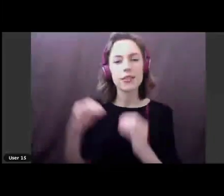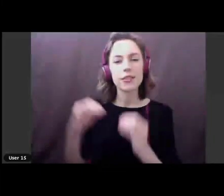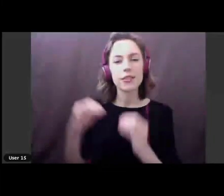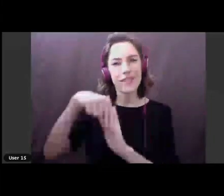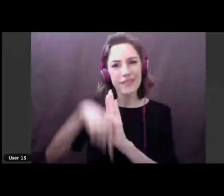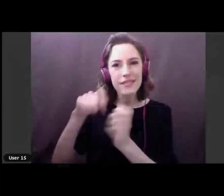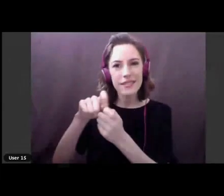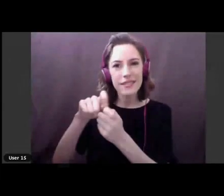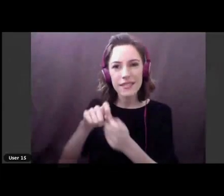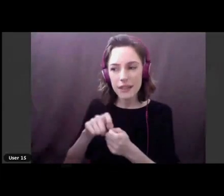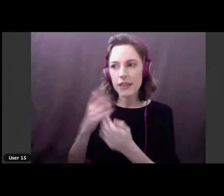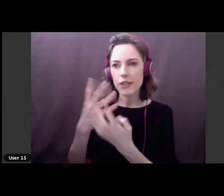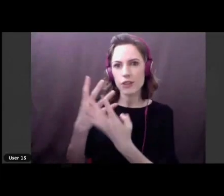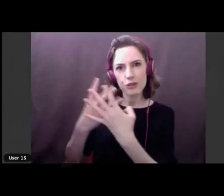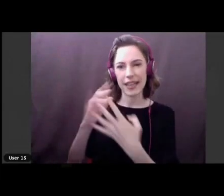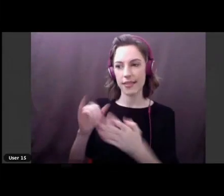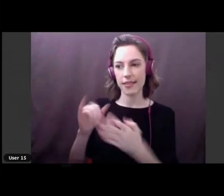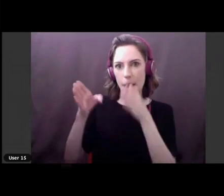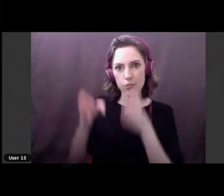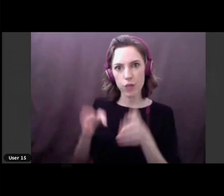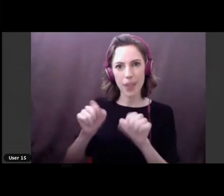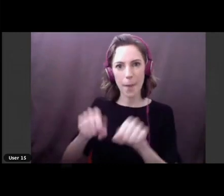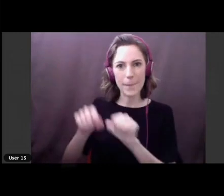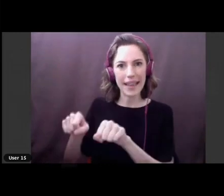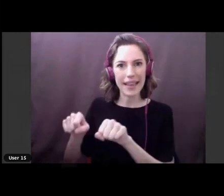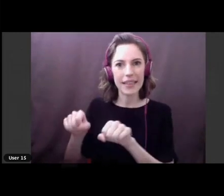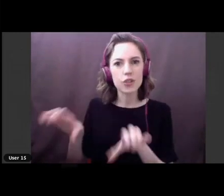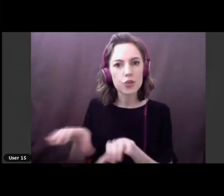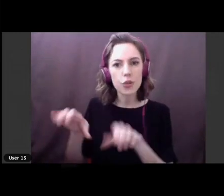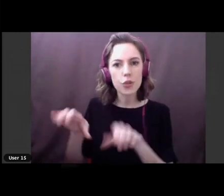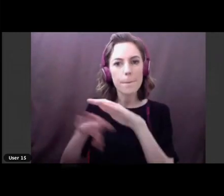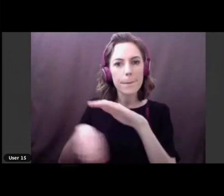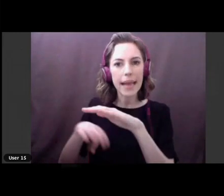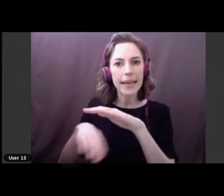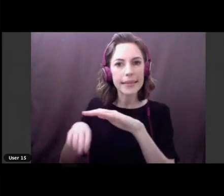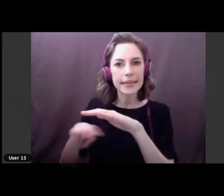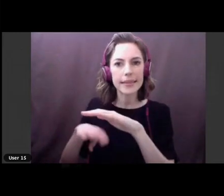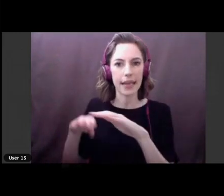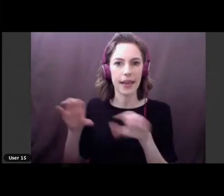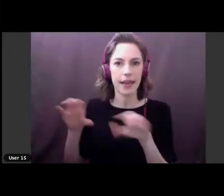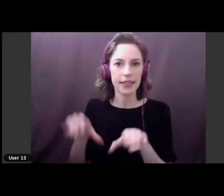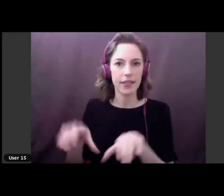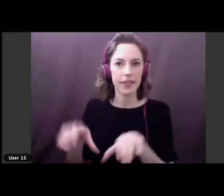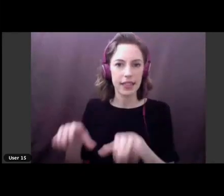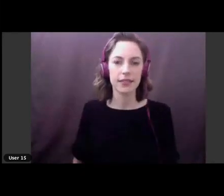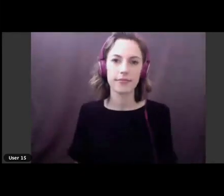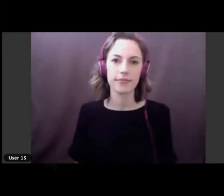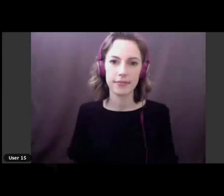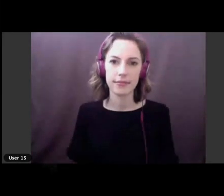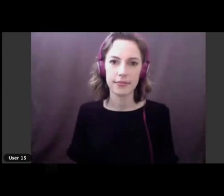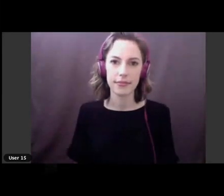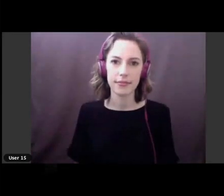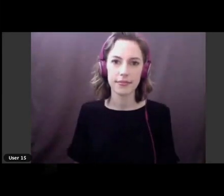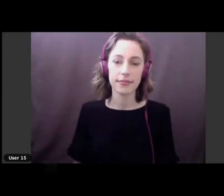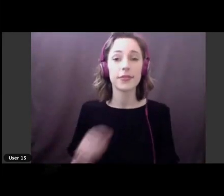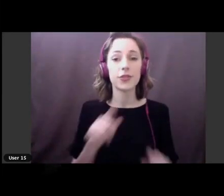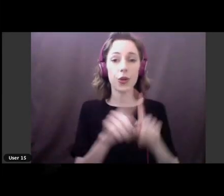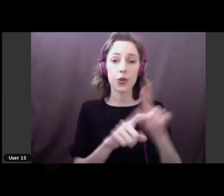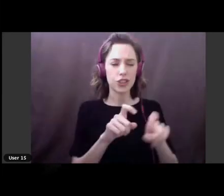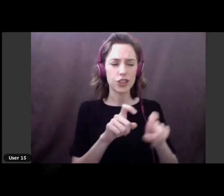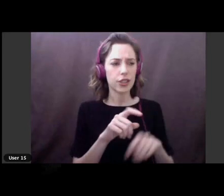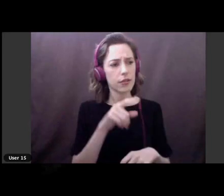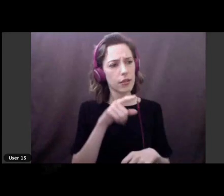an eye chart test, which is actually trying to screen them in a more detailed way to try